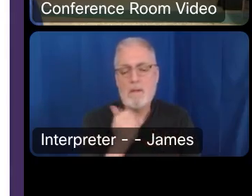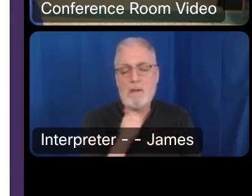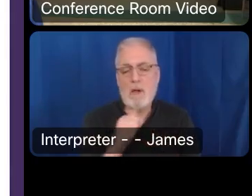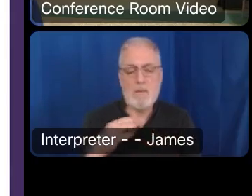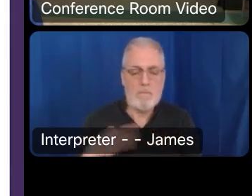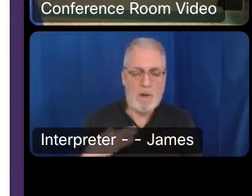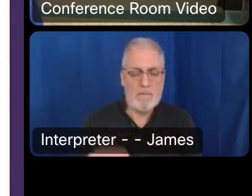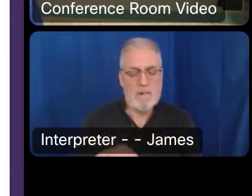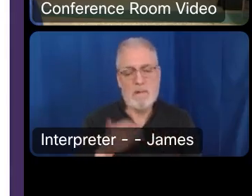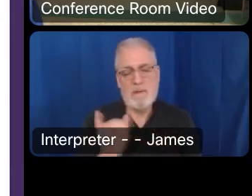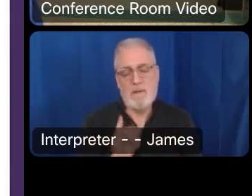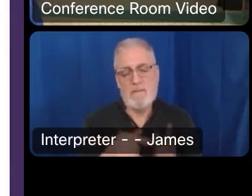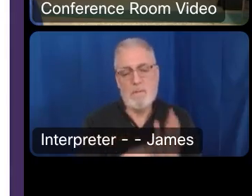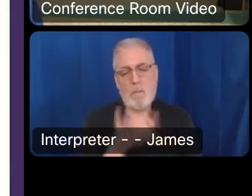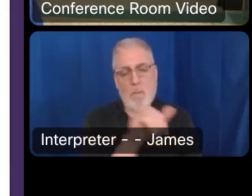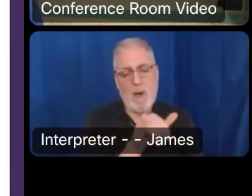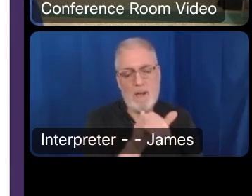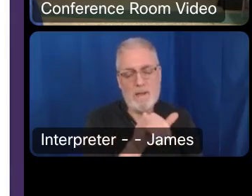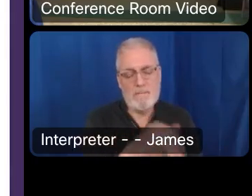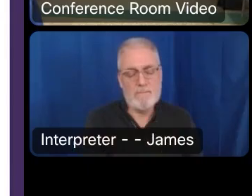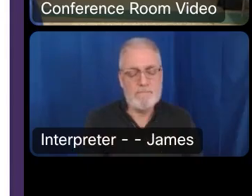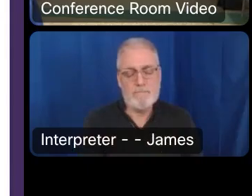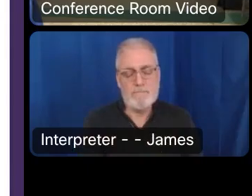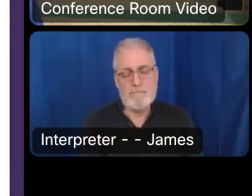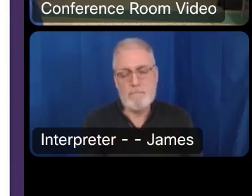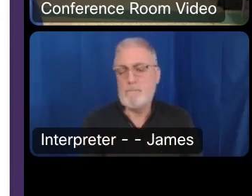Y. I think the Y Yeah. would be a major, and some of those